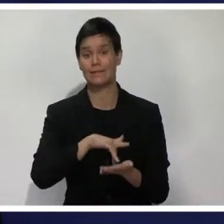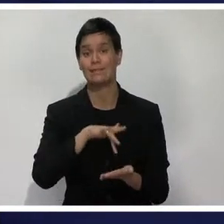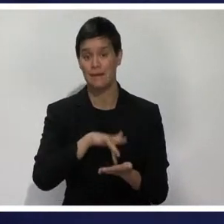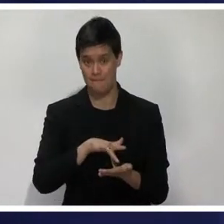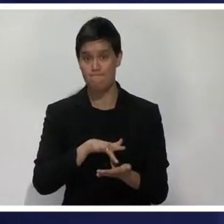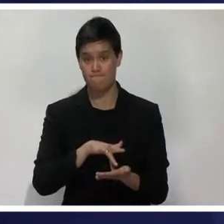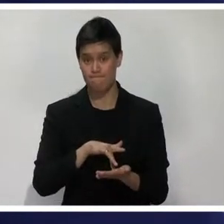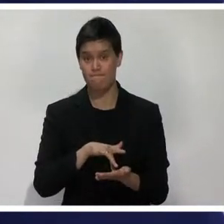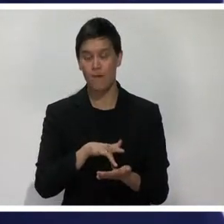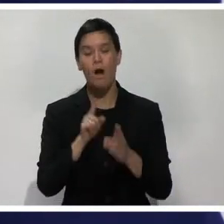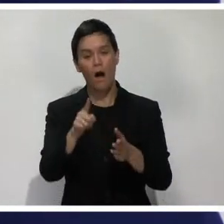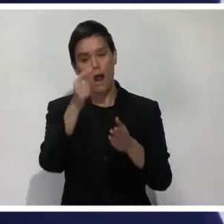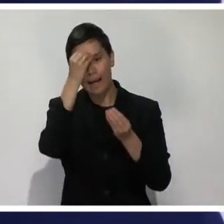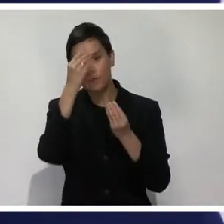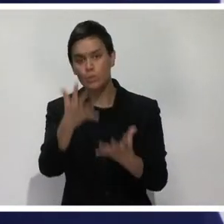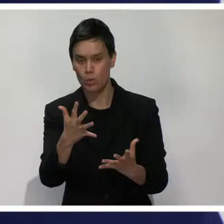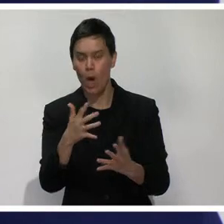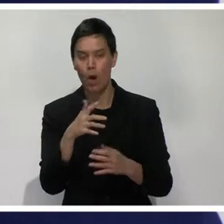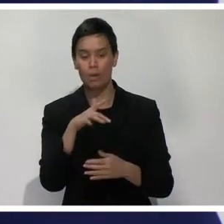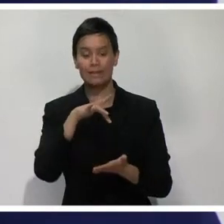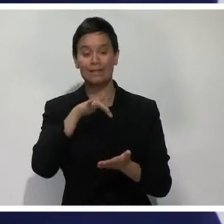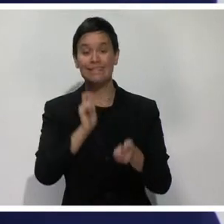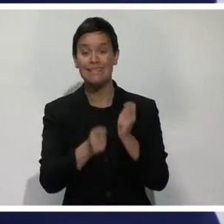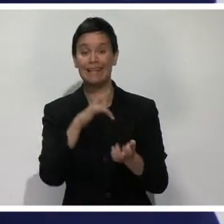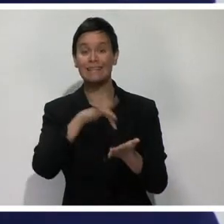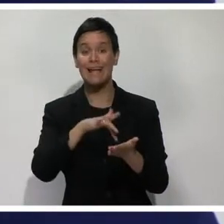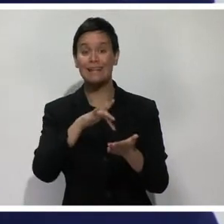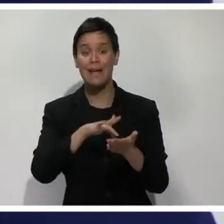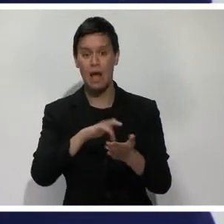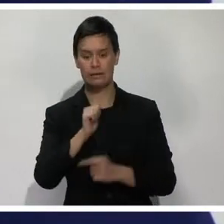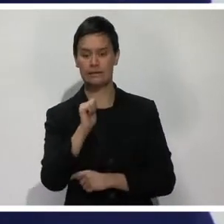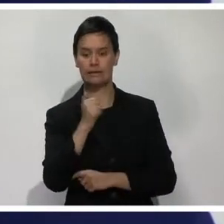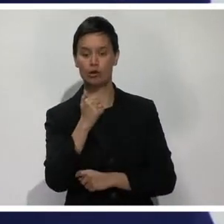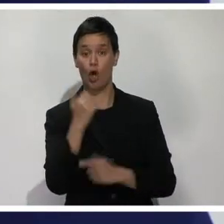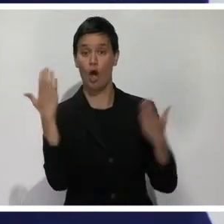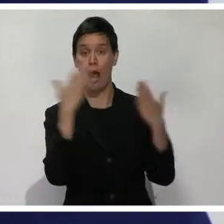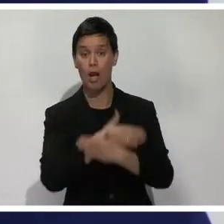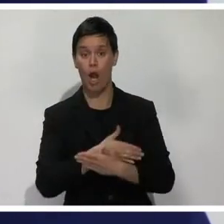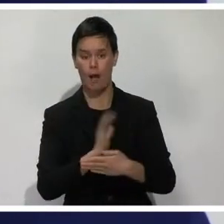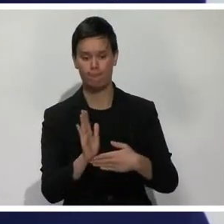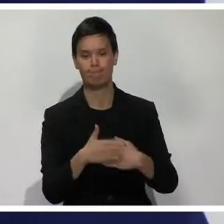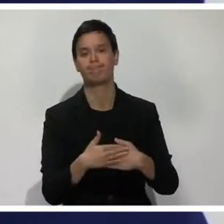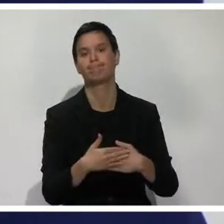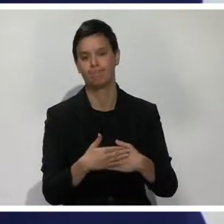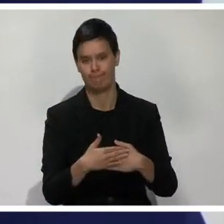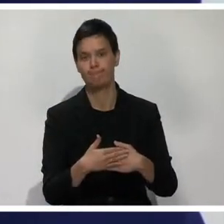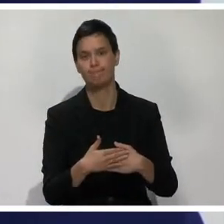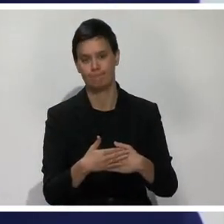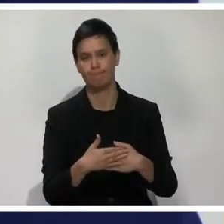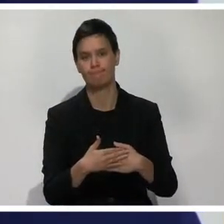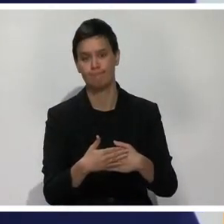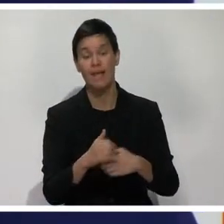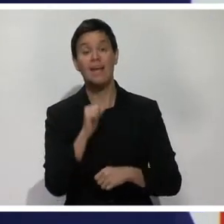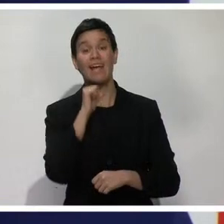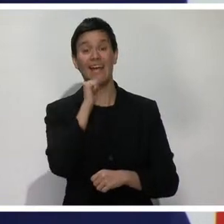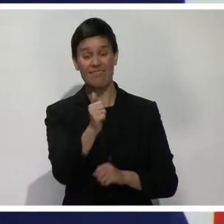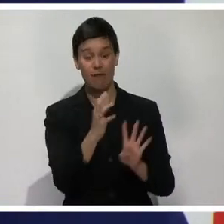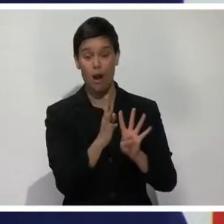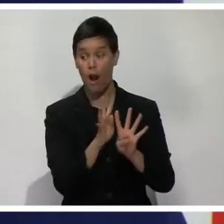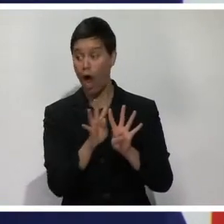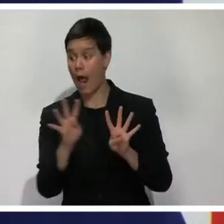the closure time for these centres is 6 p.m, although the centres will test people in the queue who are remaining after 6